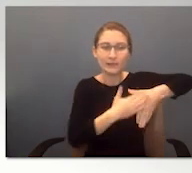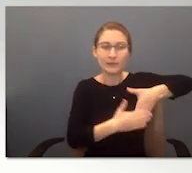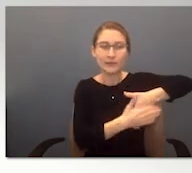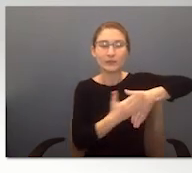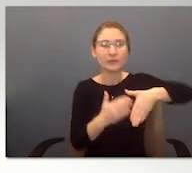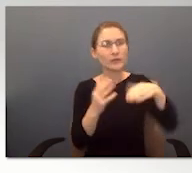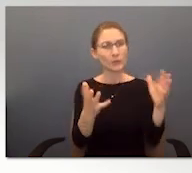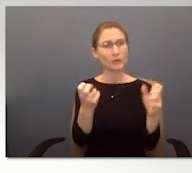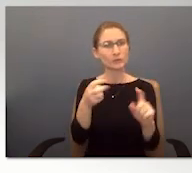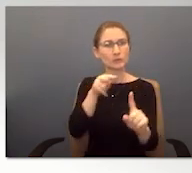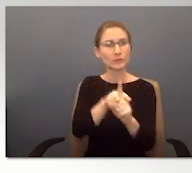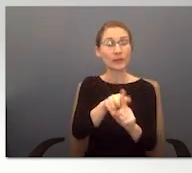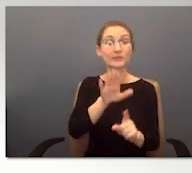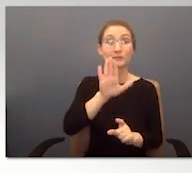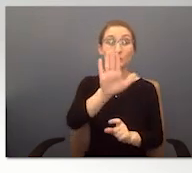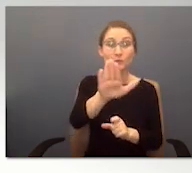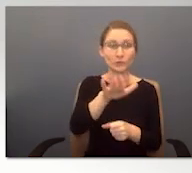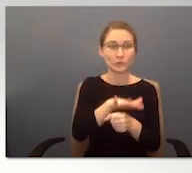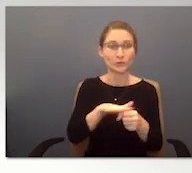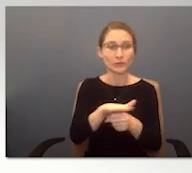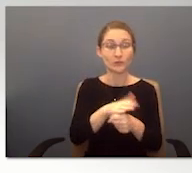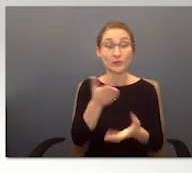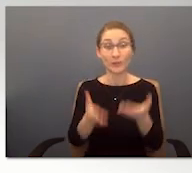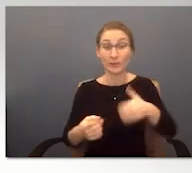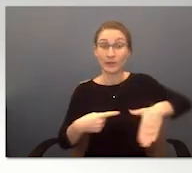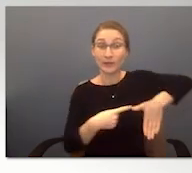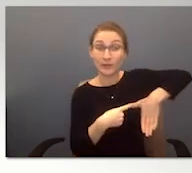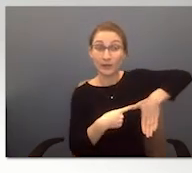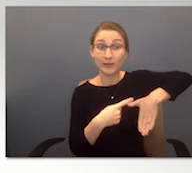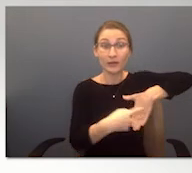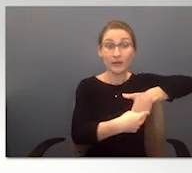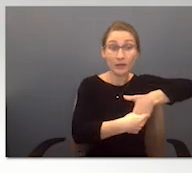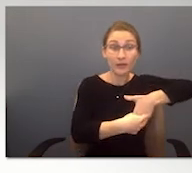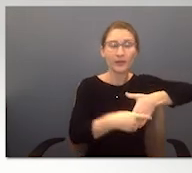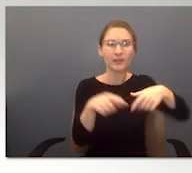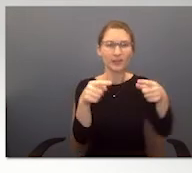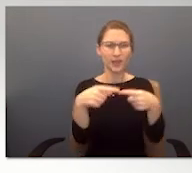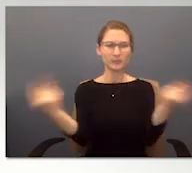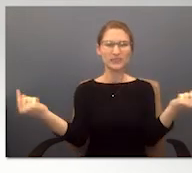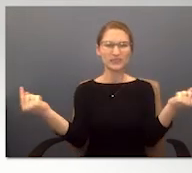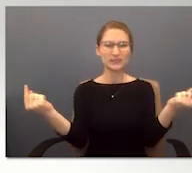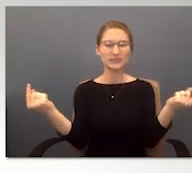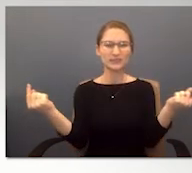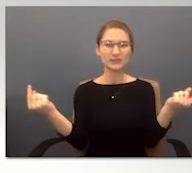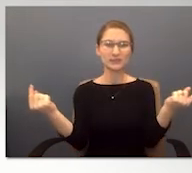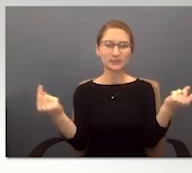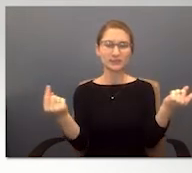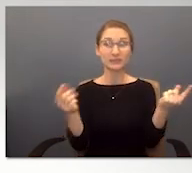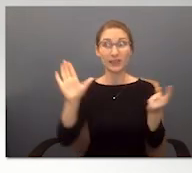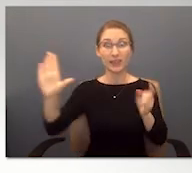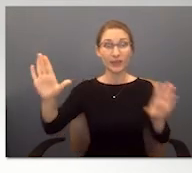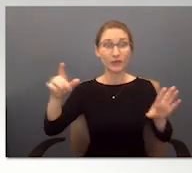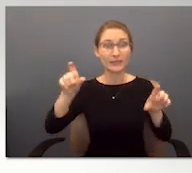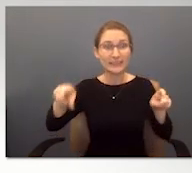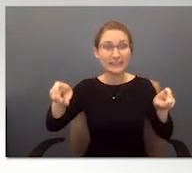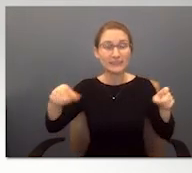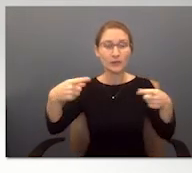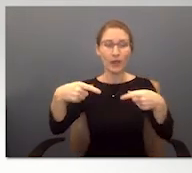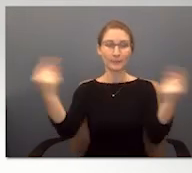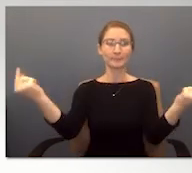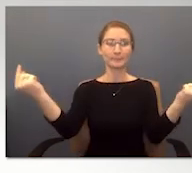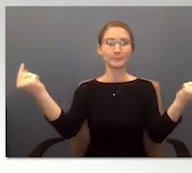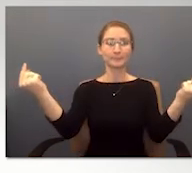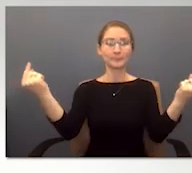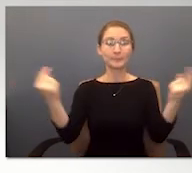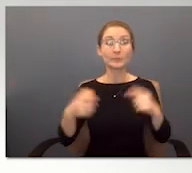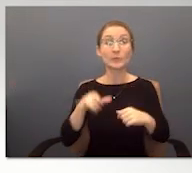or useful in the Panhandle may not be as appropriate in Broward County, for instance. So our regional